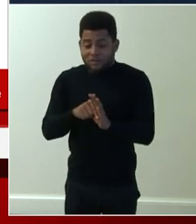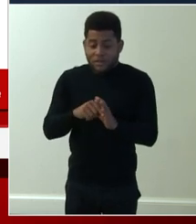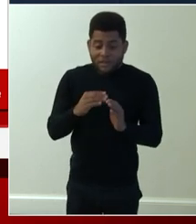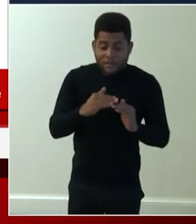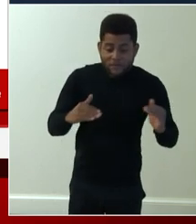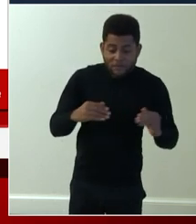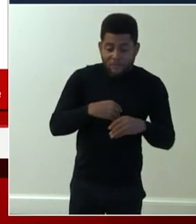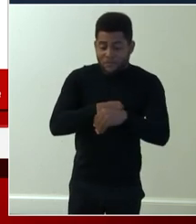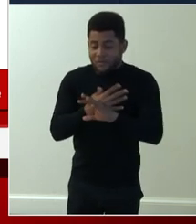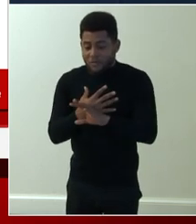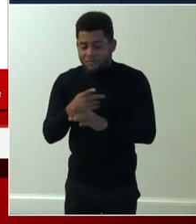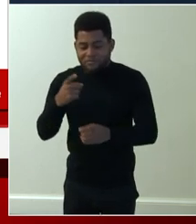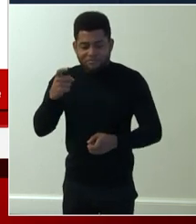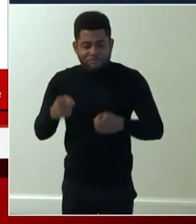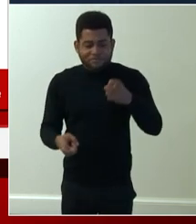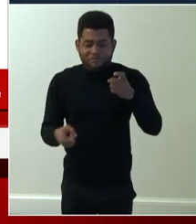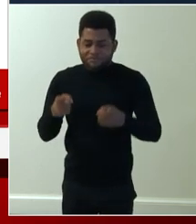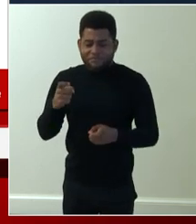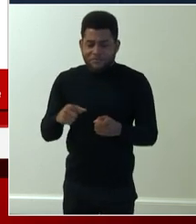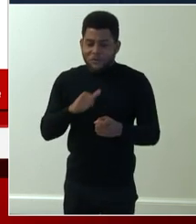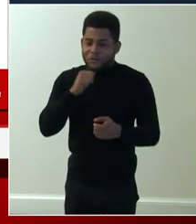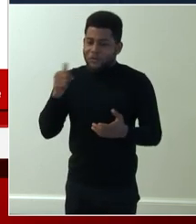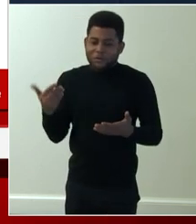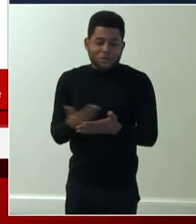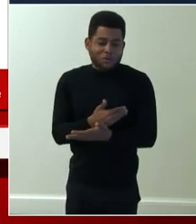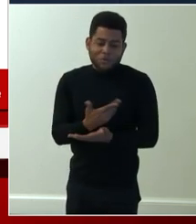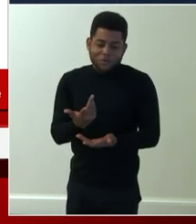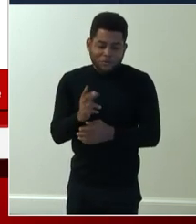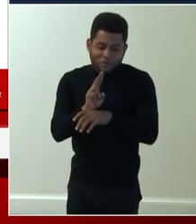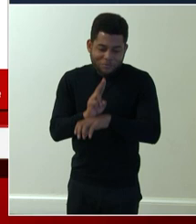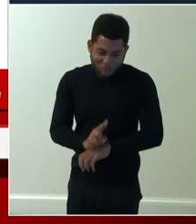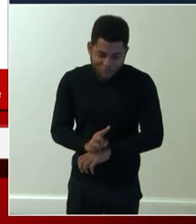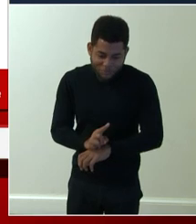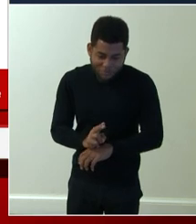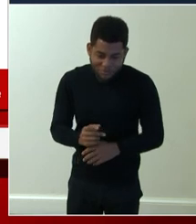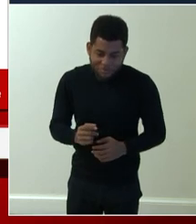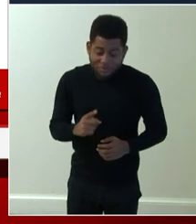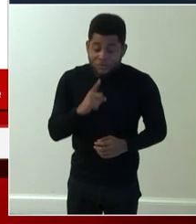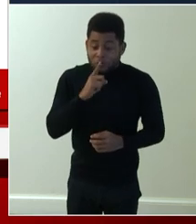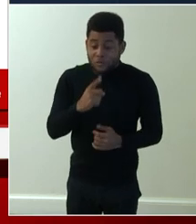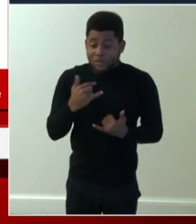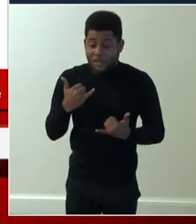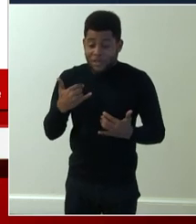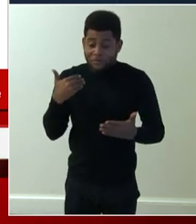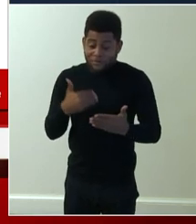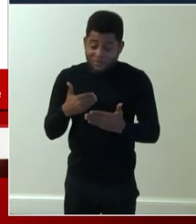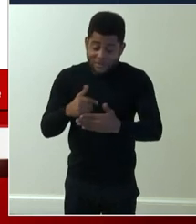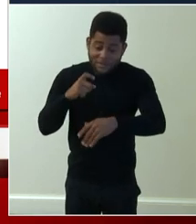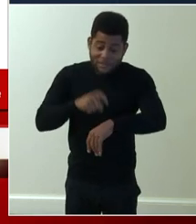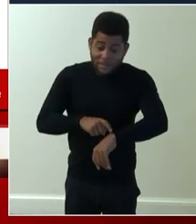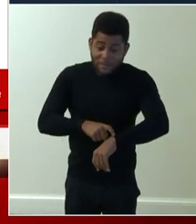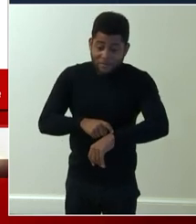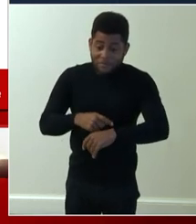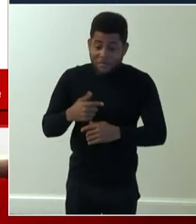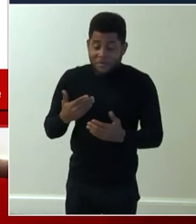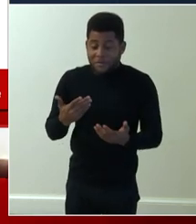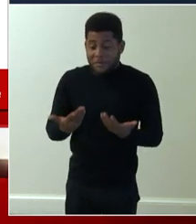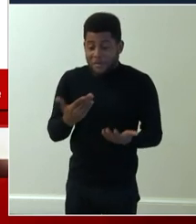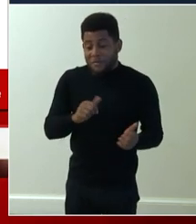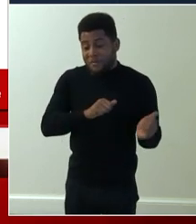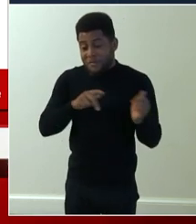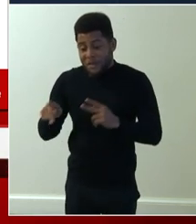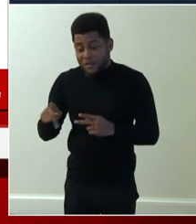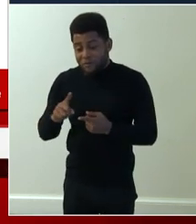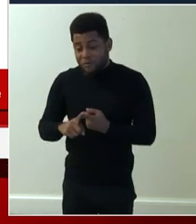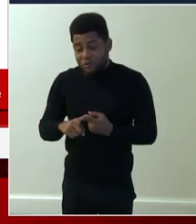the magnitude of cases we're seeing now, we are now approaching a time period where there's a three-layered